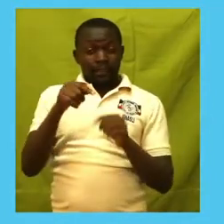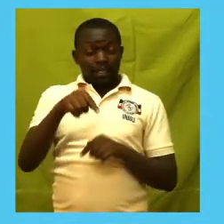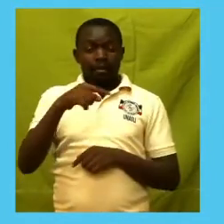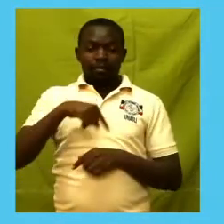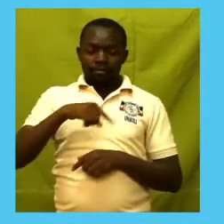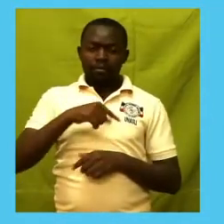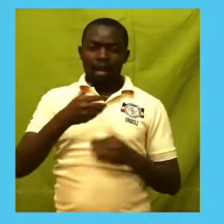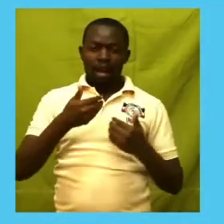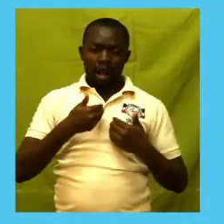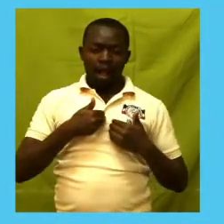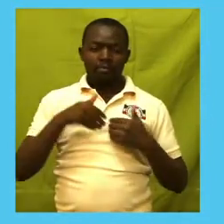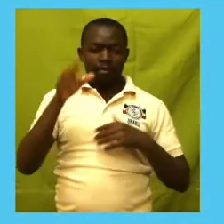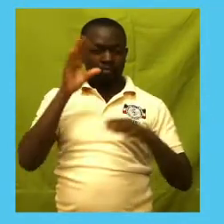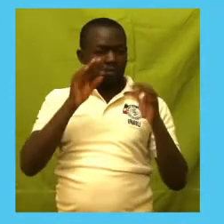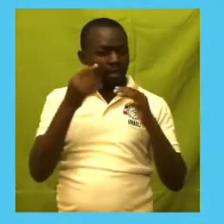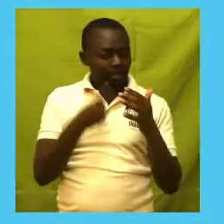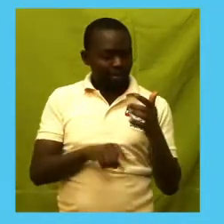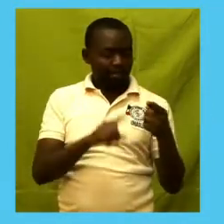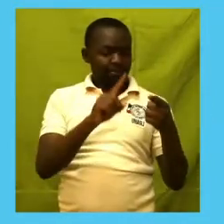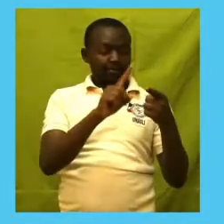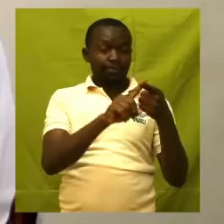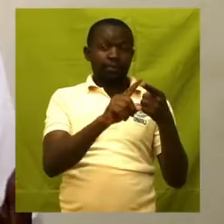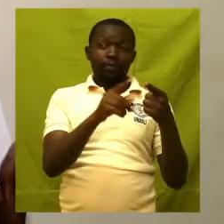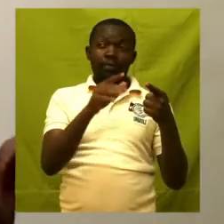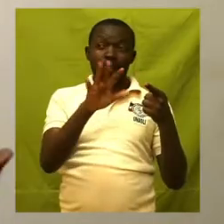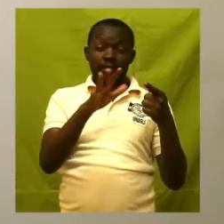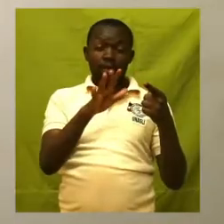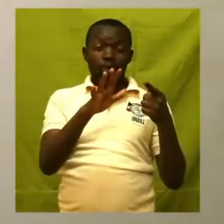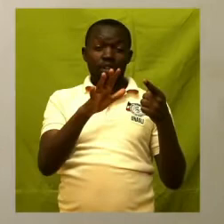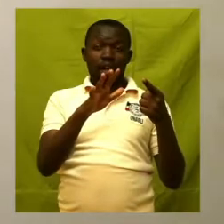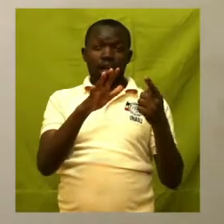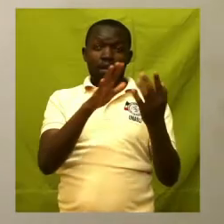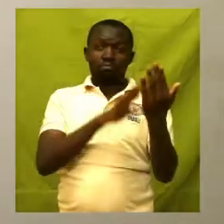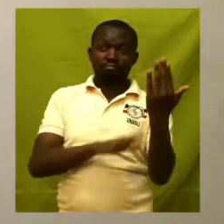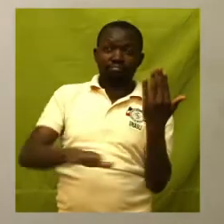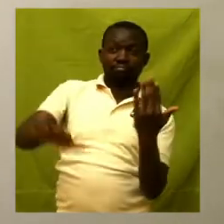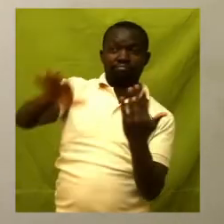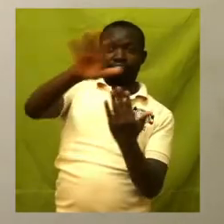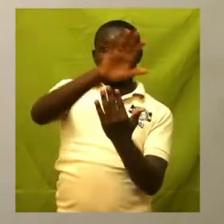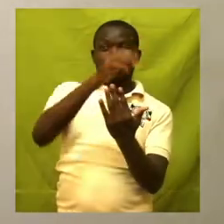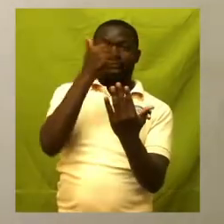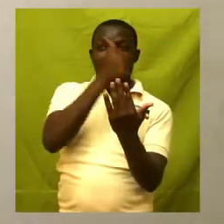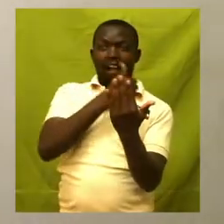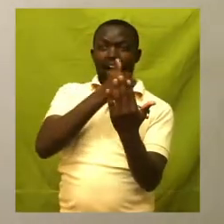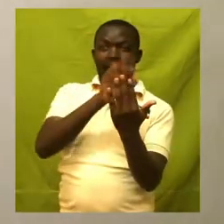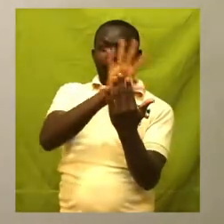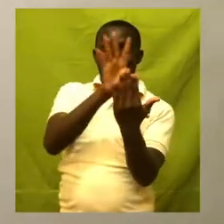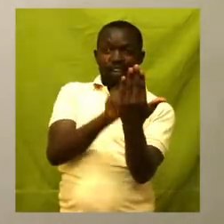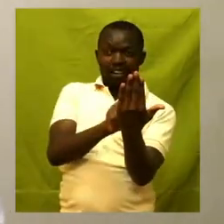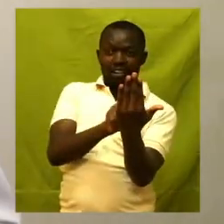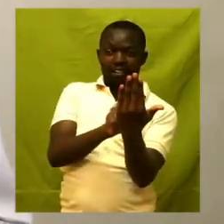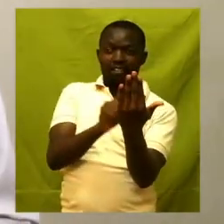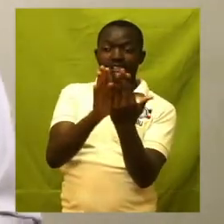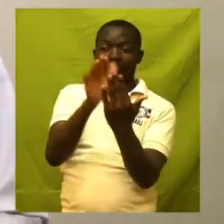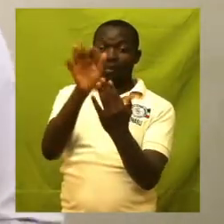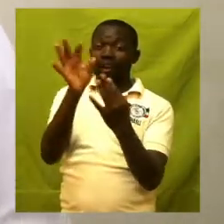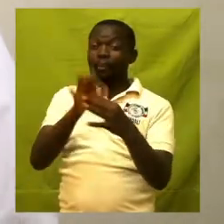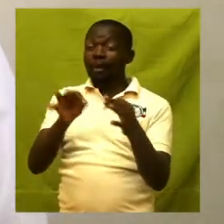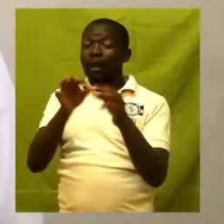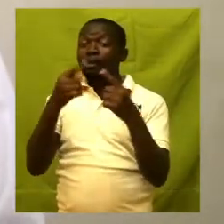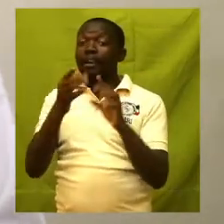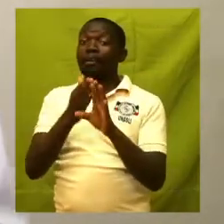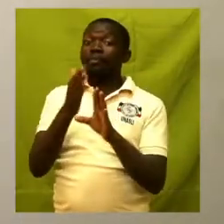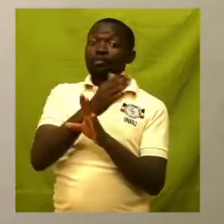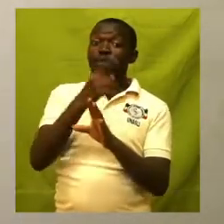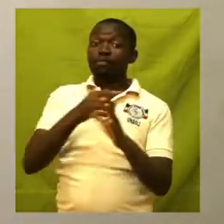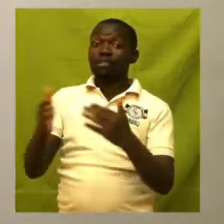dear learners, we have learned about the water bodies that surround Africa and their importances. But before we